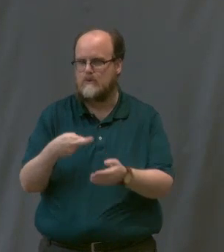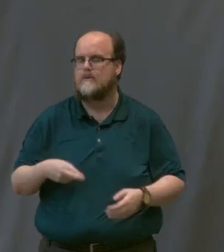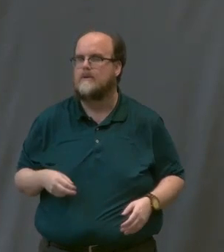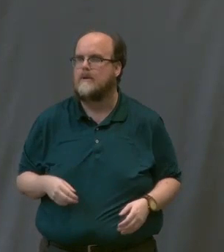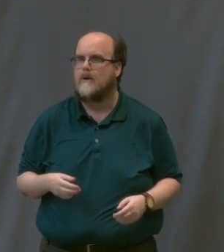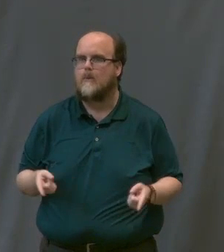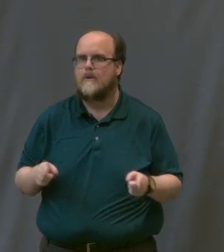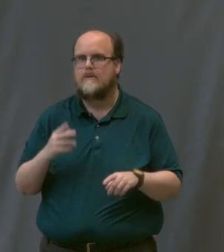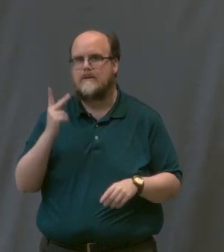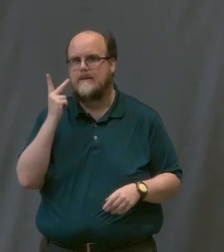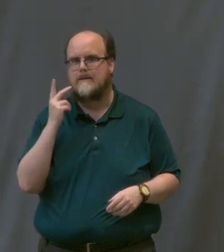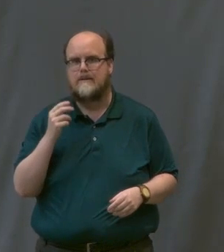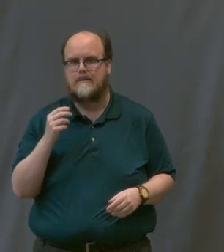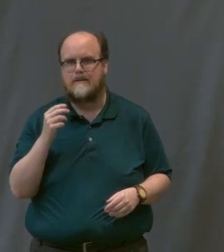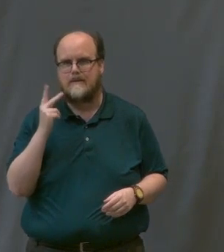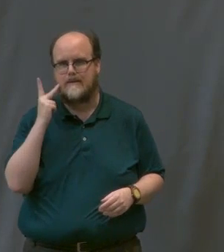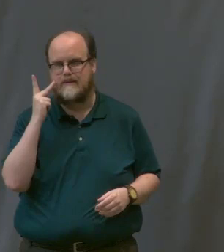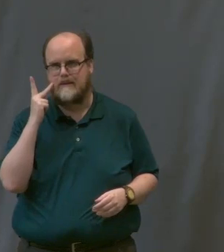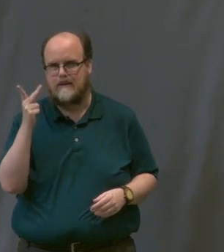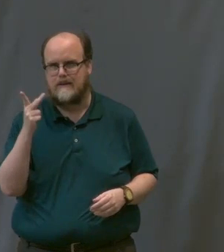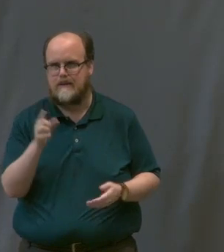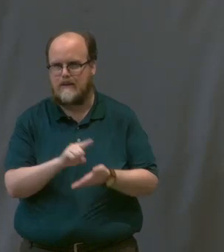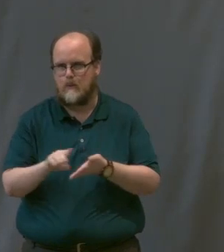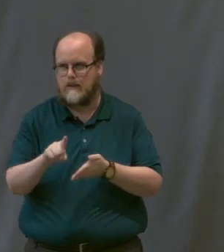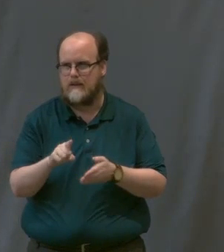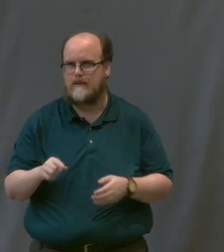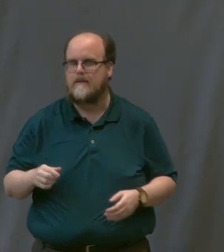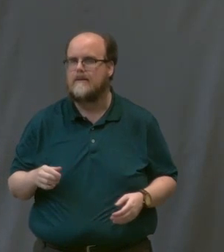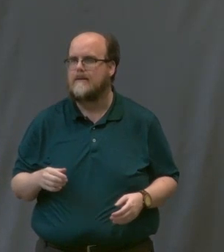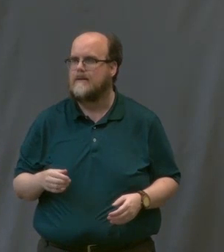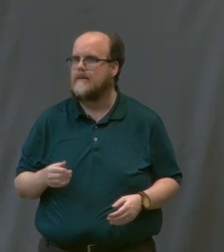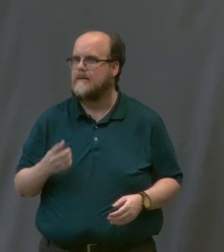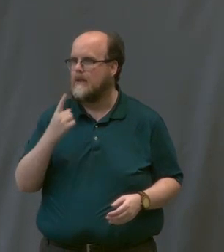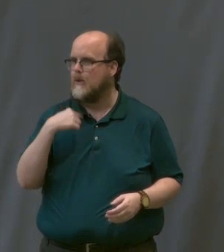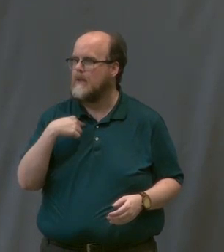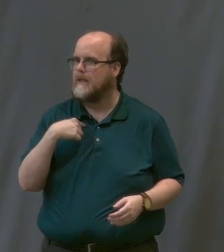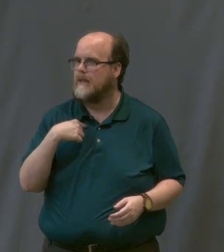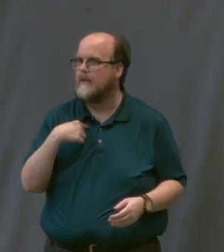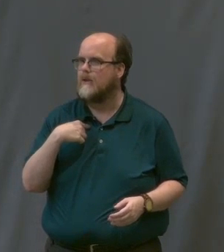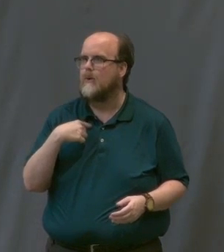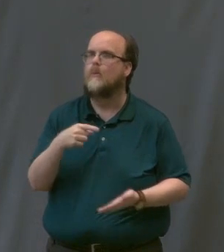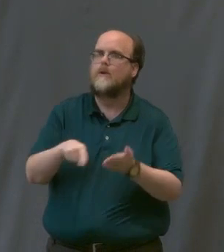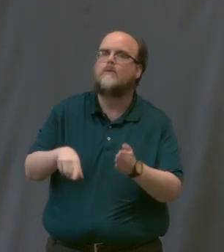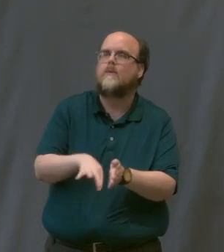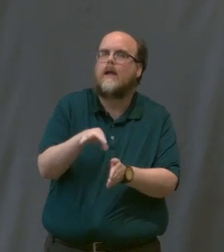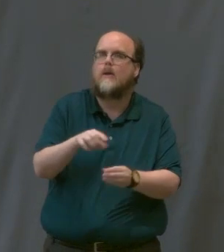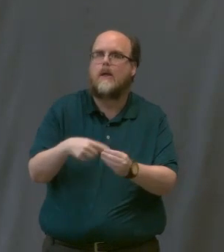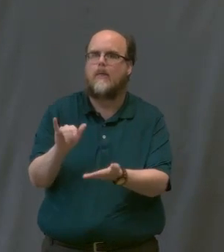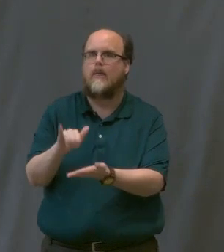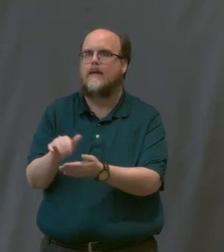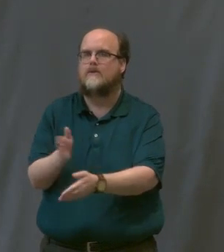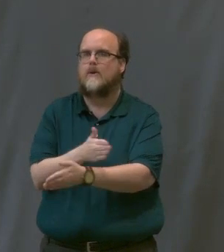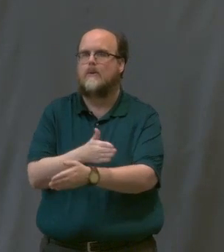And if you see me next Sunday night, next Wednesday night, come up to me and tell me what you discovered about this